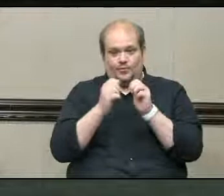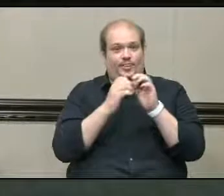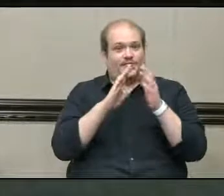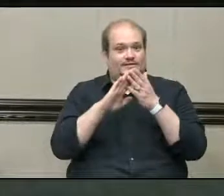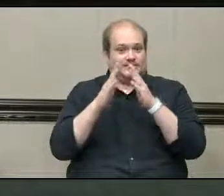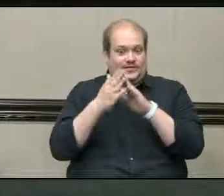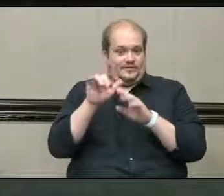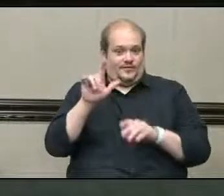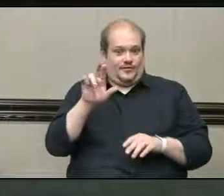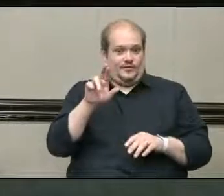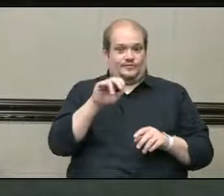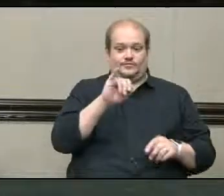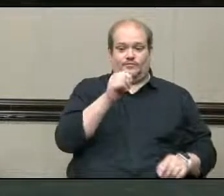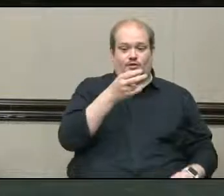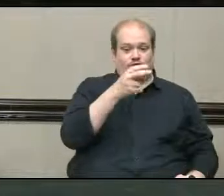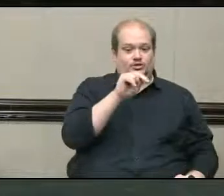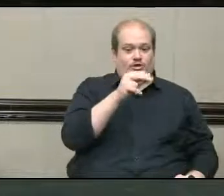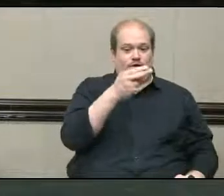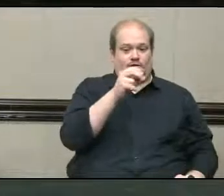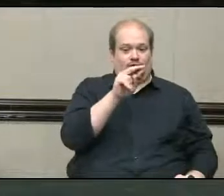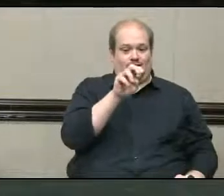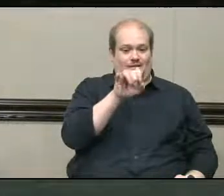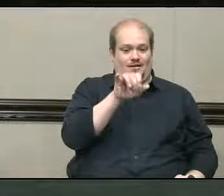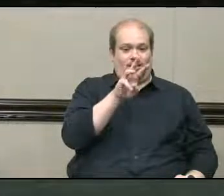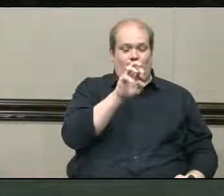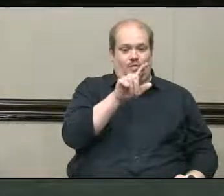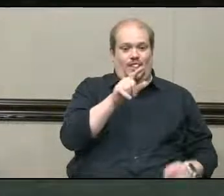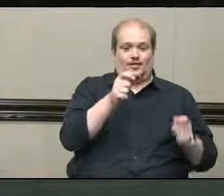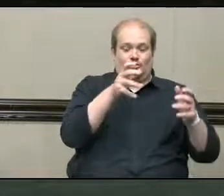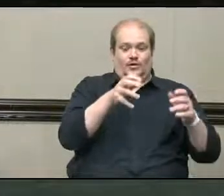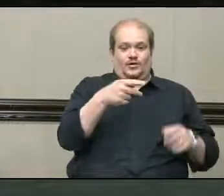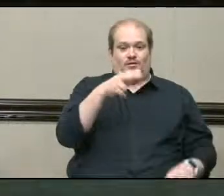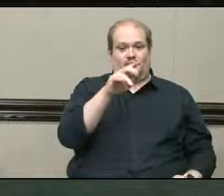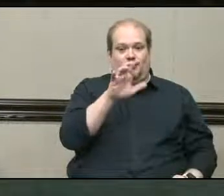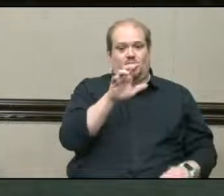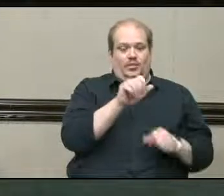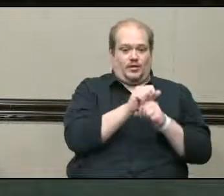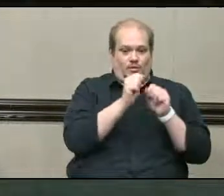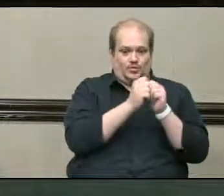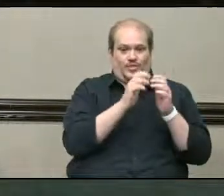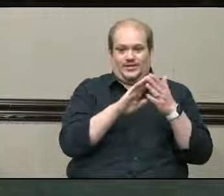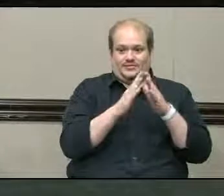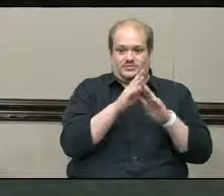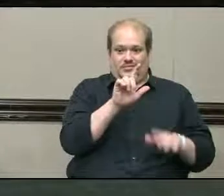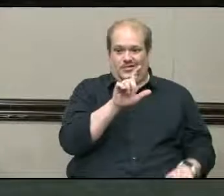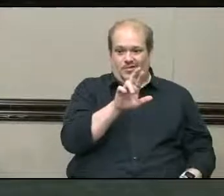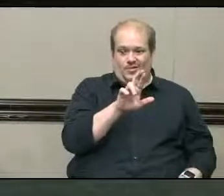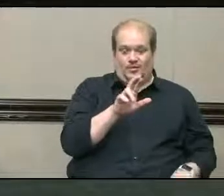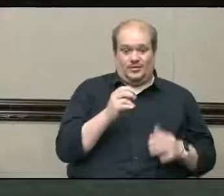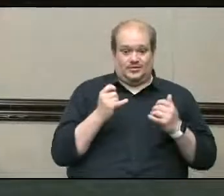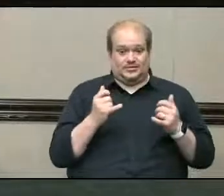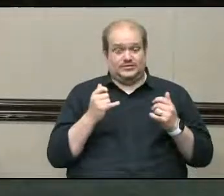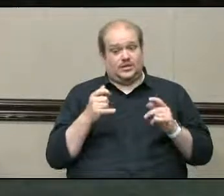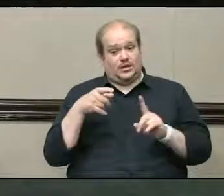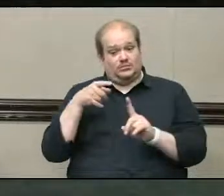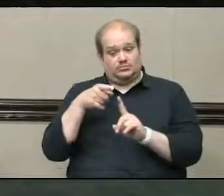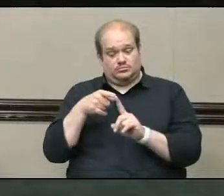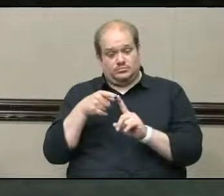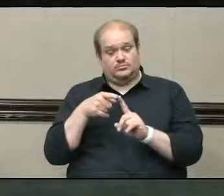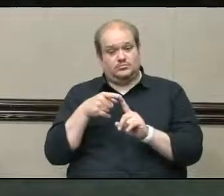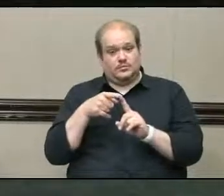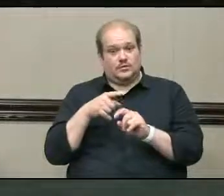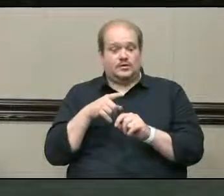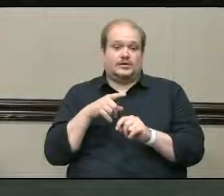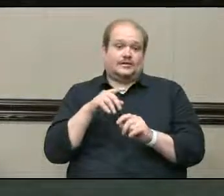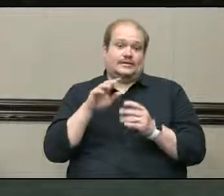here with John Honeywell. He is the Director of Public Works with the City of Little Rock, and we're here to kind of go through this on this virtual